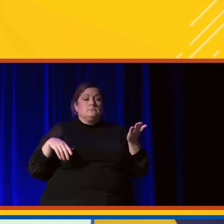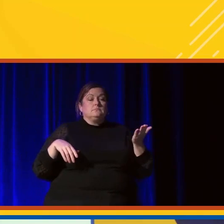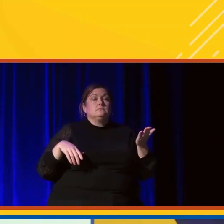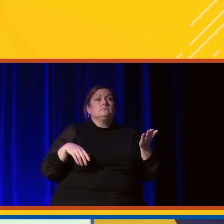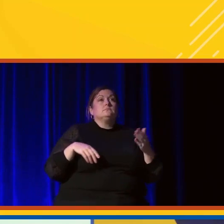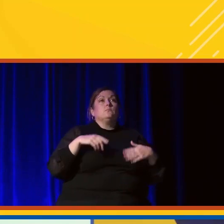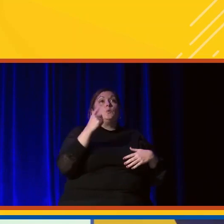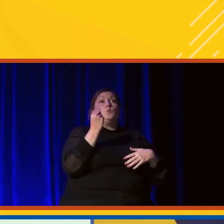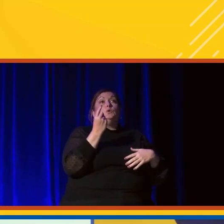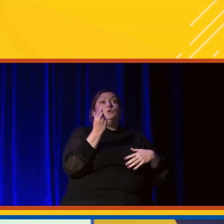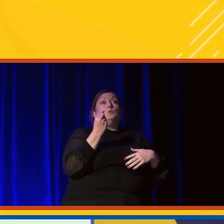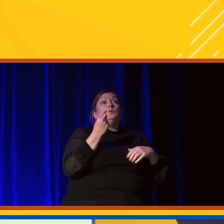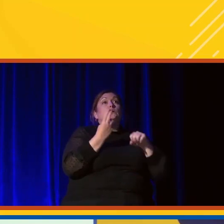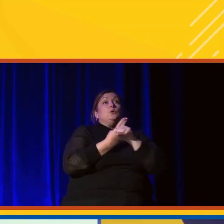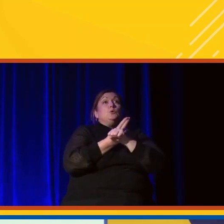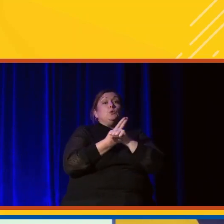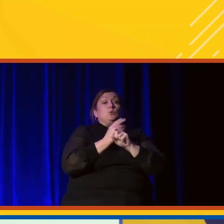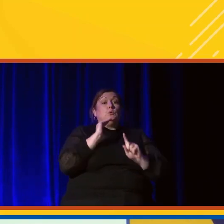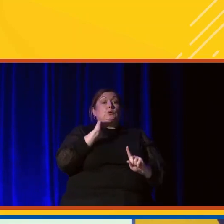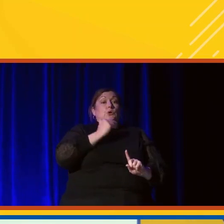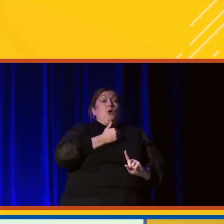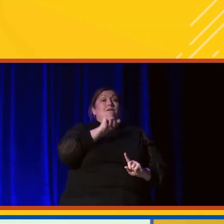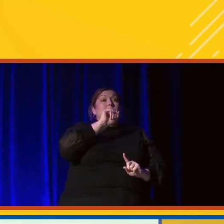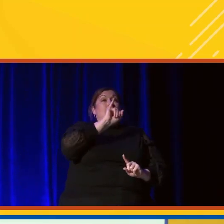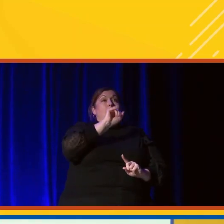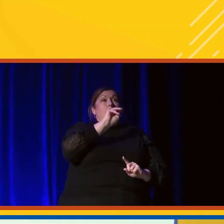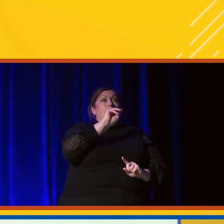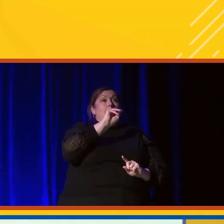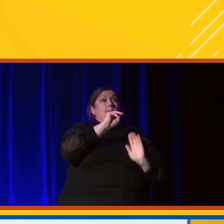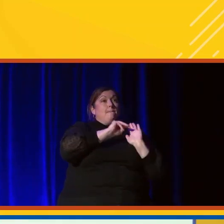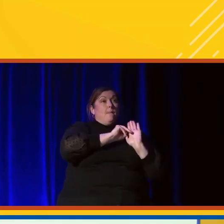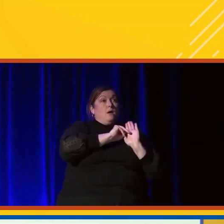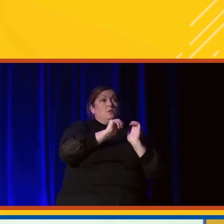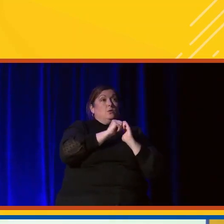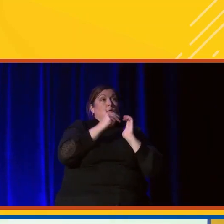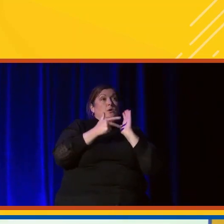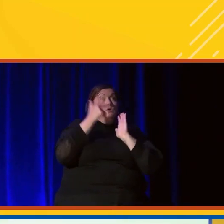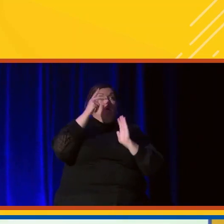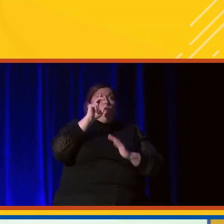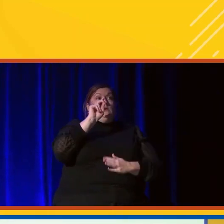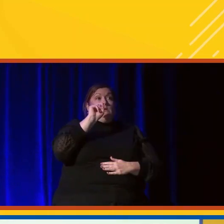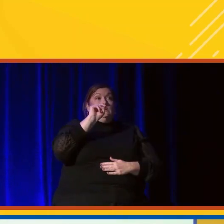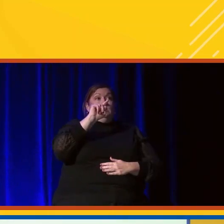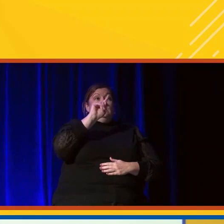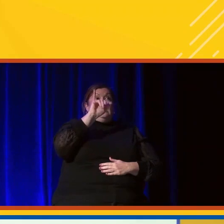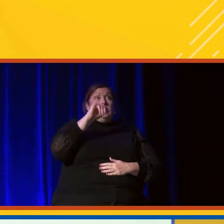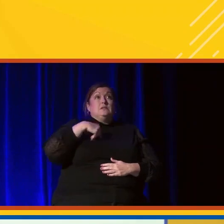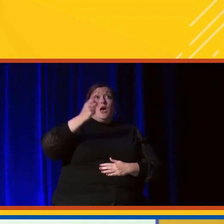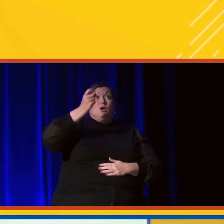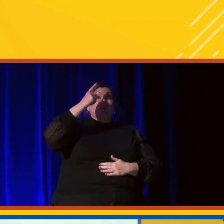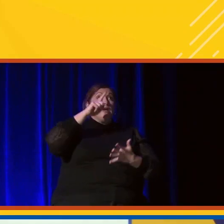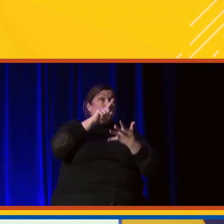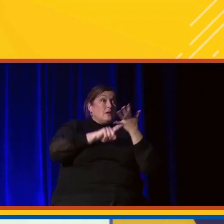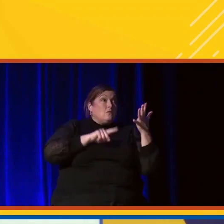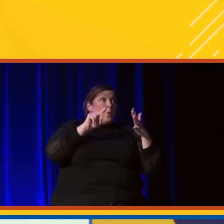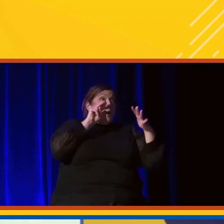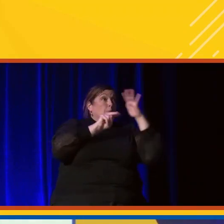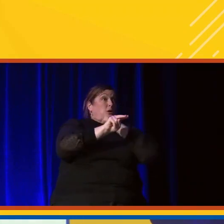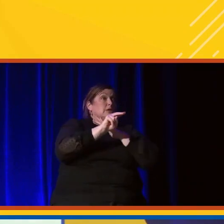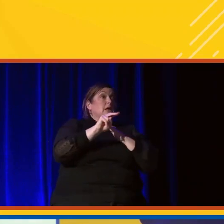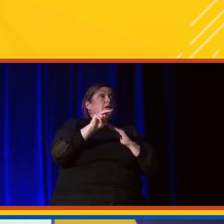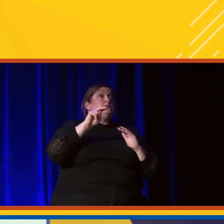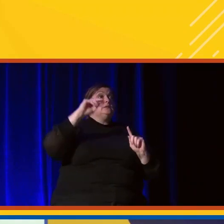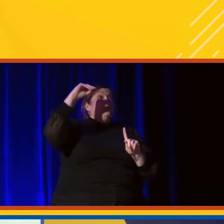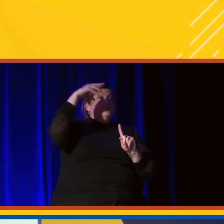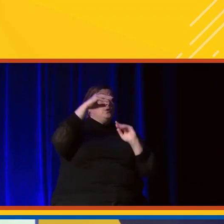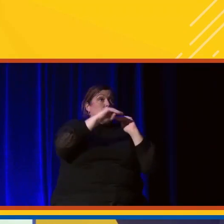So what we did was we used our AI model with this triplet density of states as the understanding of what predicts